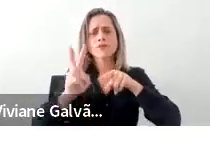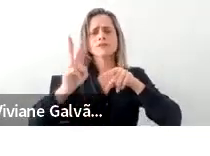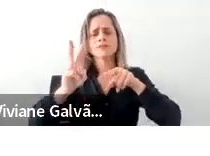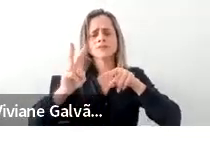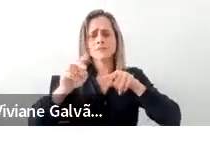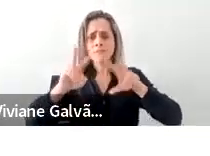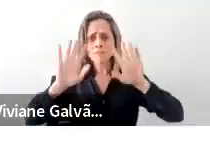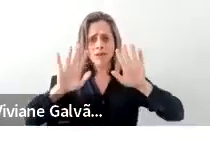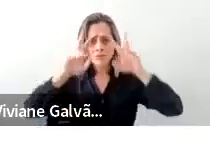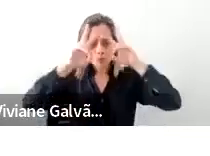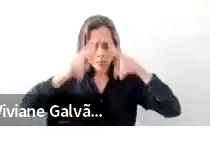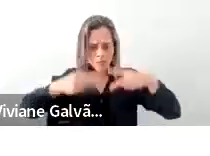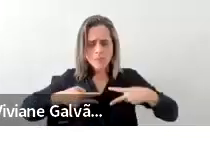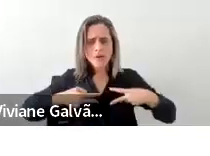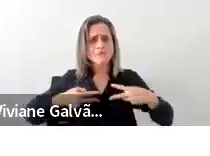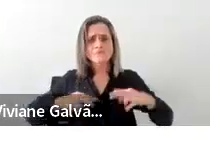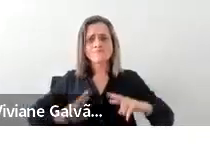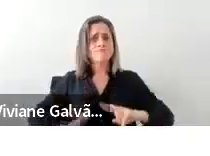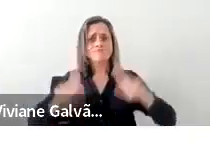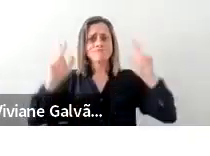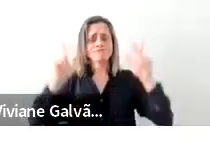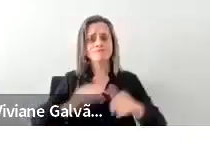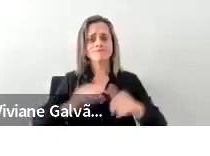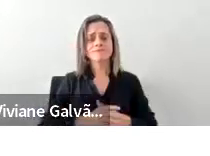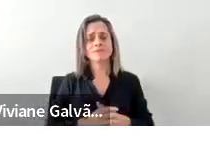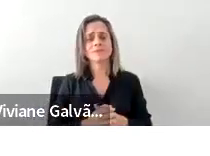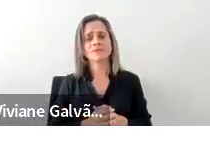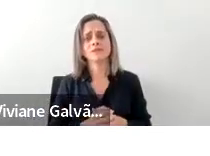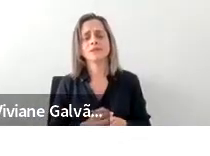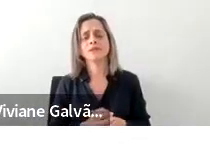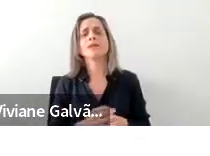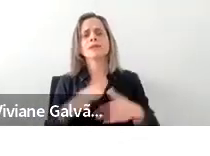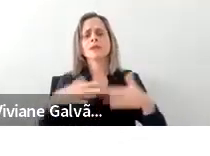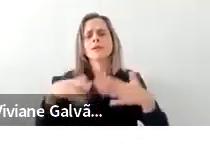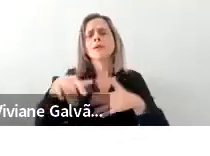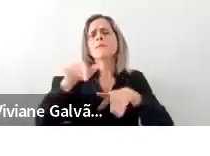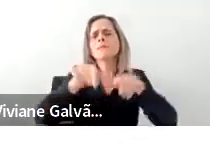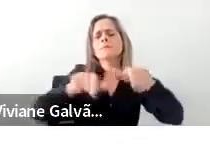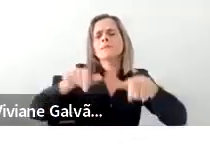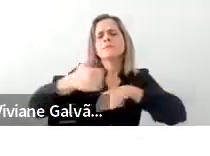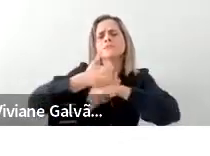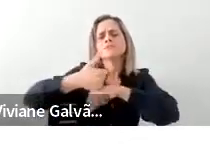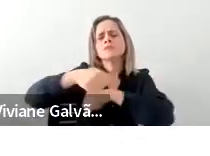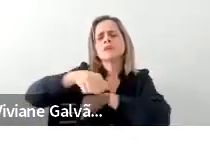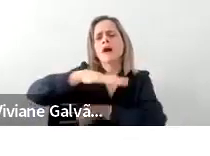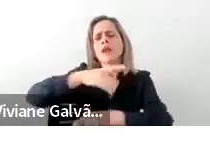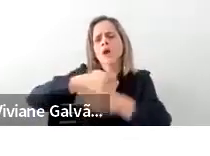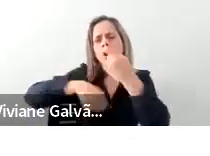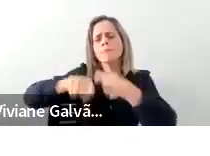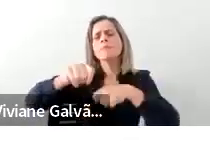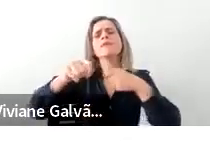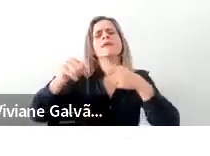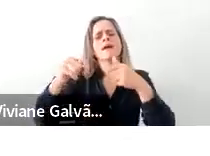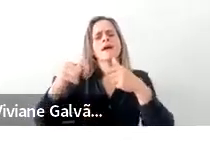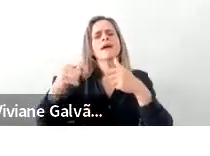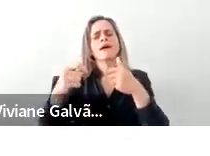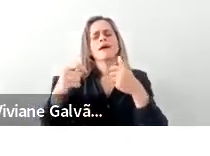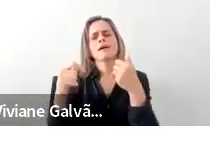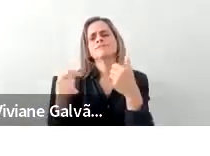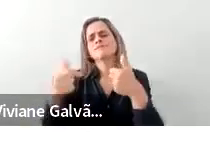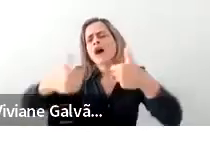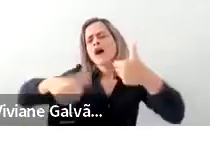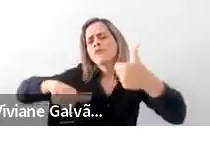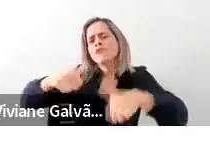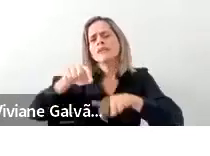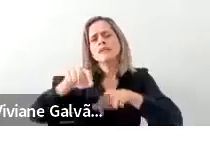productive labor itself. So Marx's method is one that's aimed at getting inside these forms,